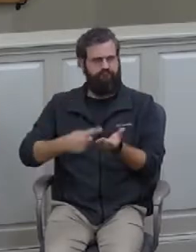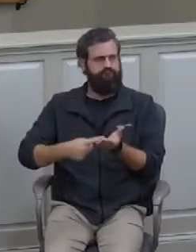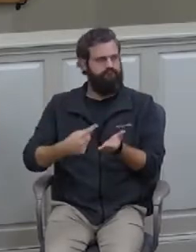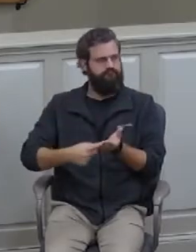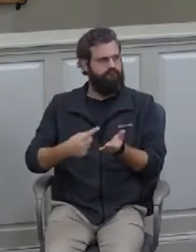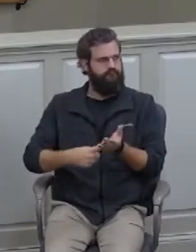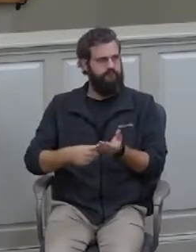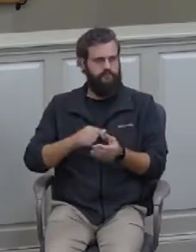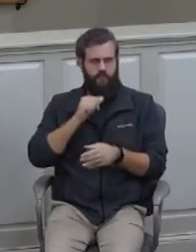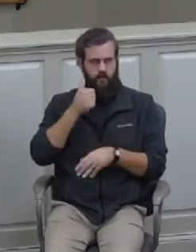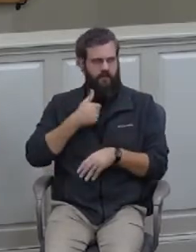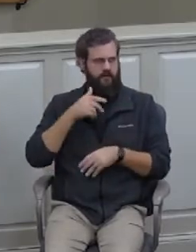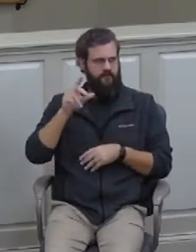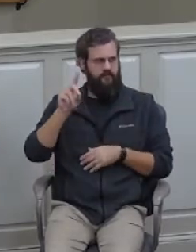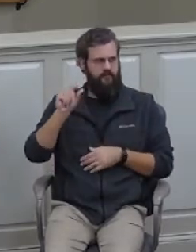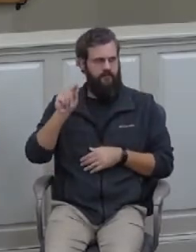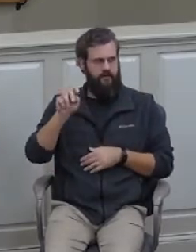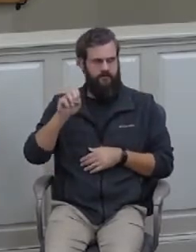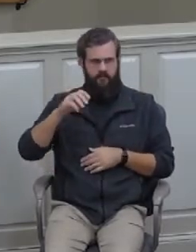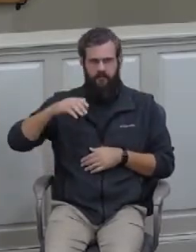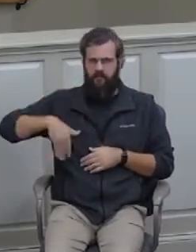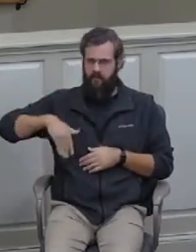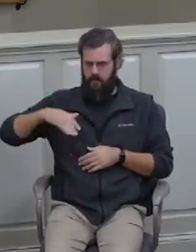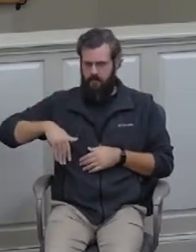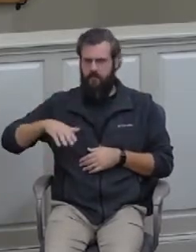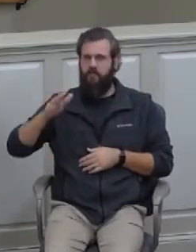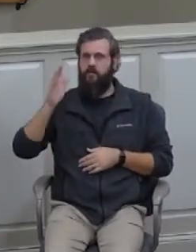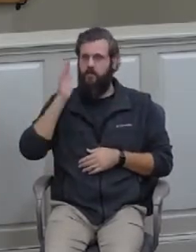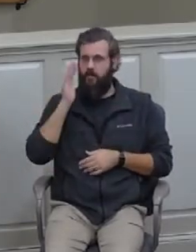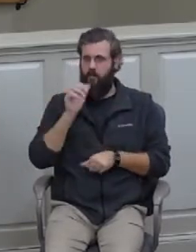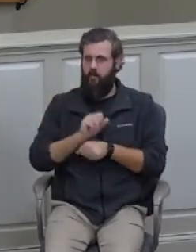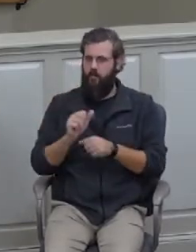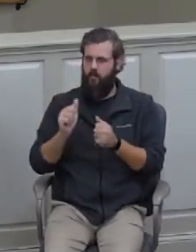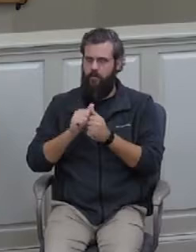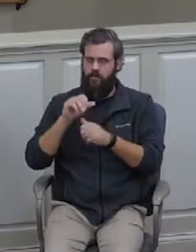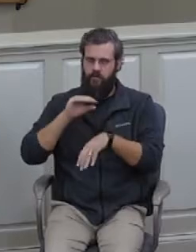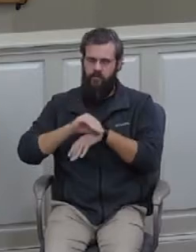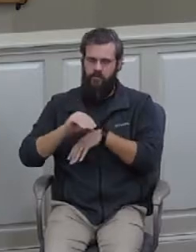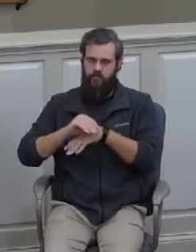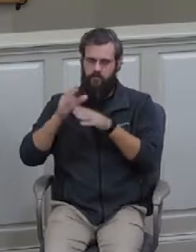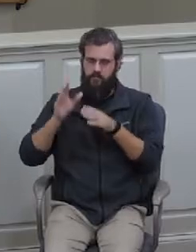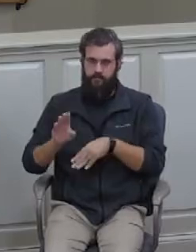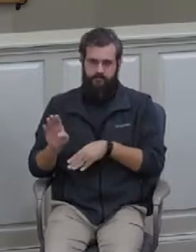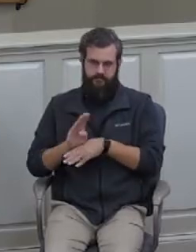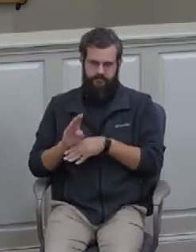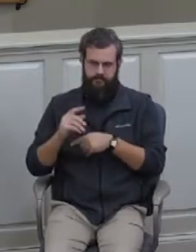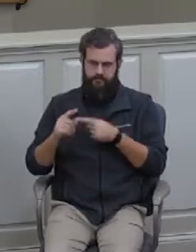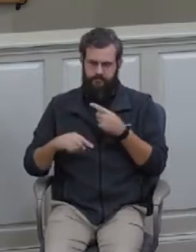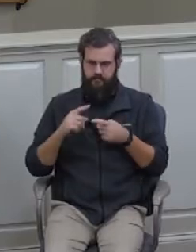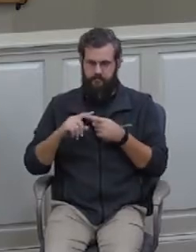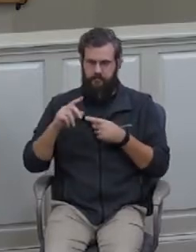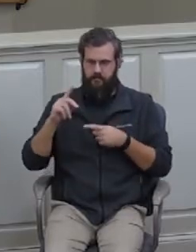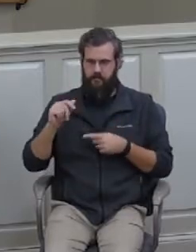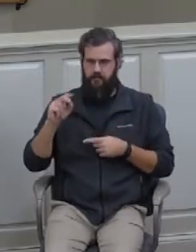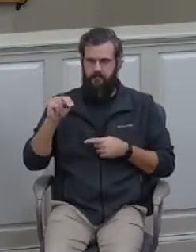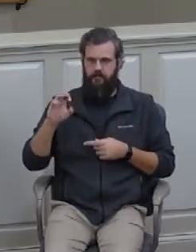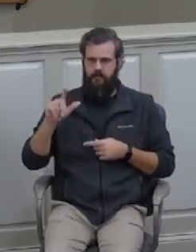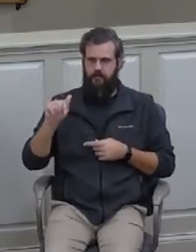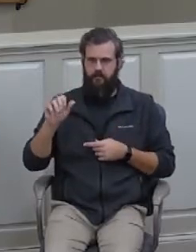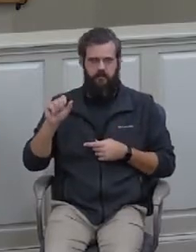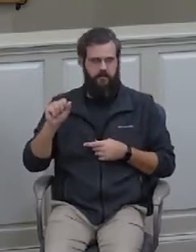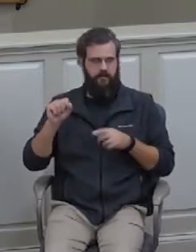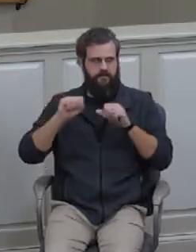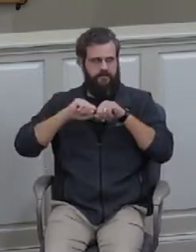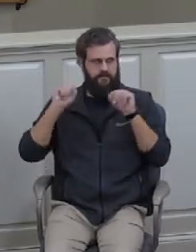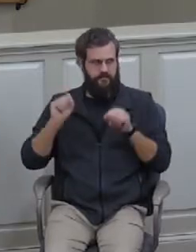I don't have a date specific. We're continuing to work with our consultants on the pay and class system that we hope to have